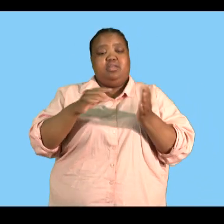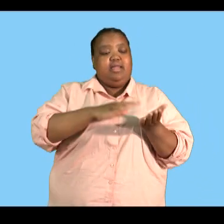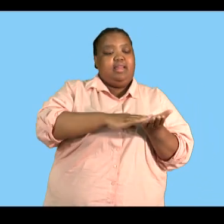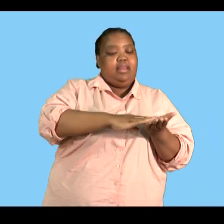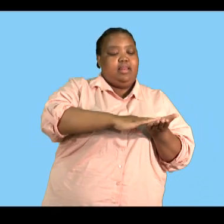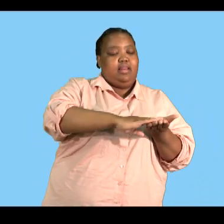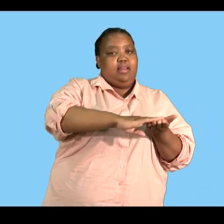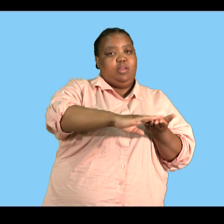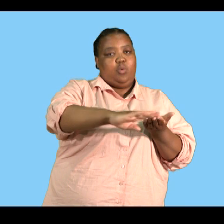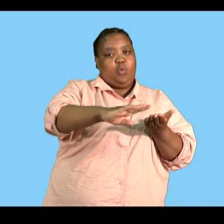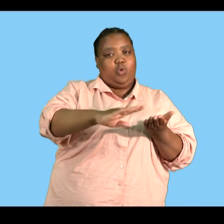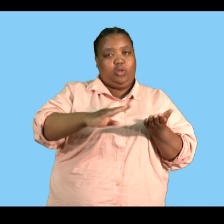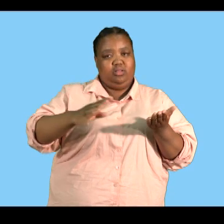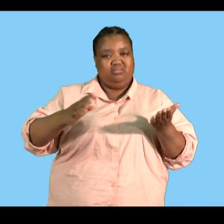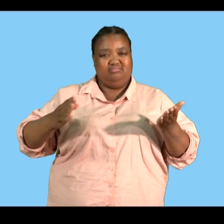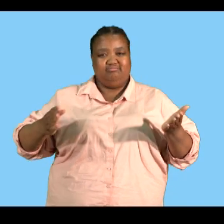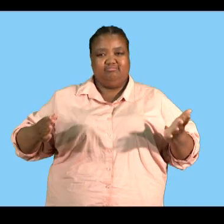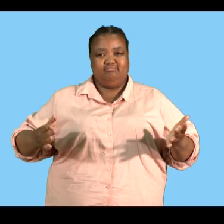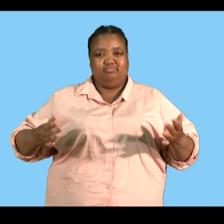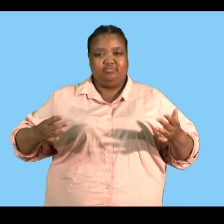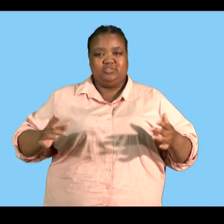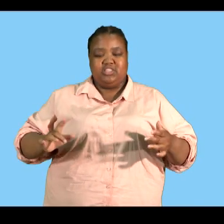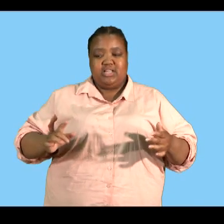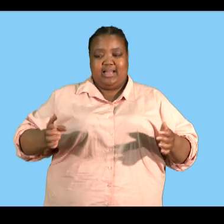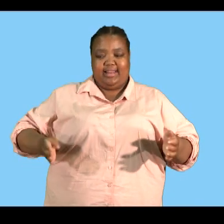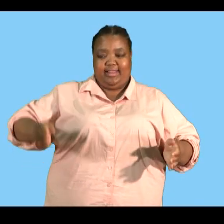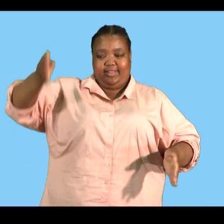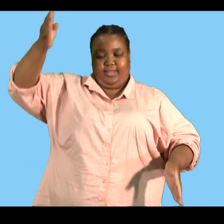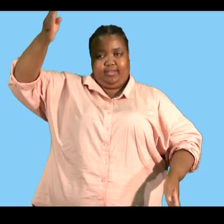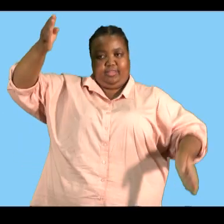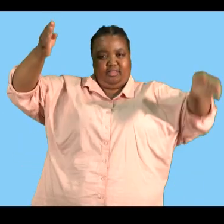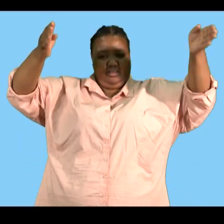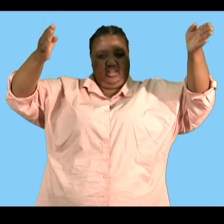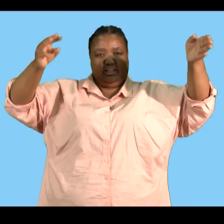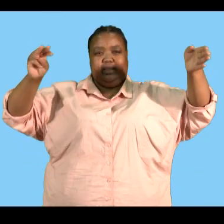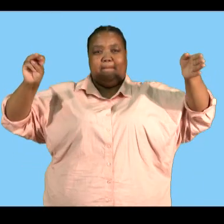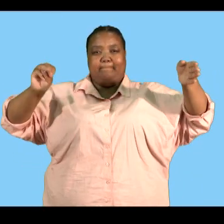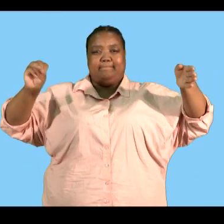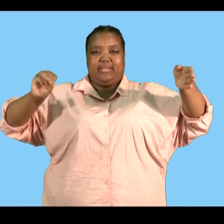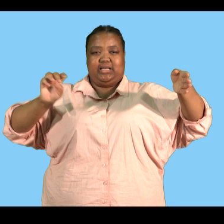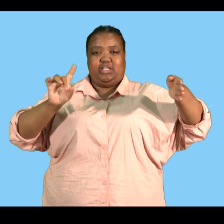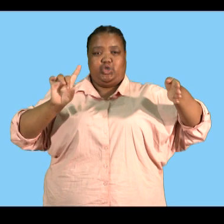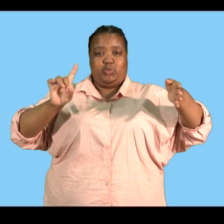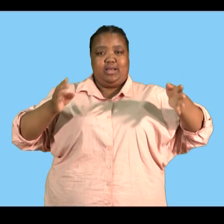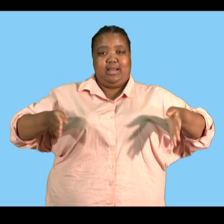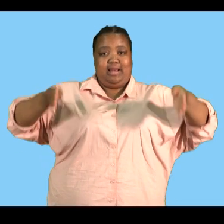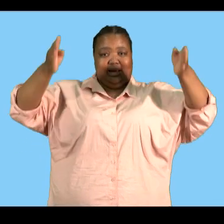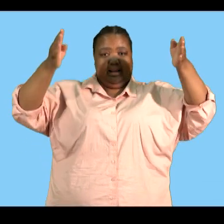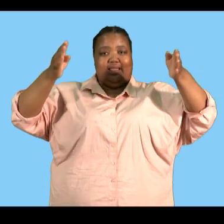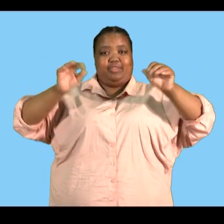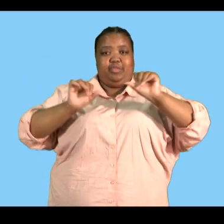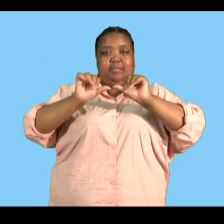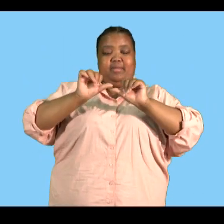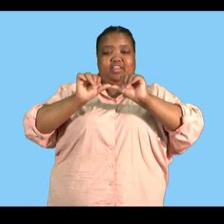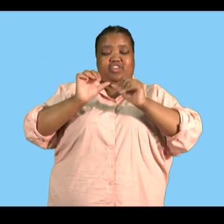of the hole in meters if the length on the paper is measured to be 15 millimeters. So we